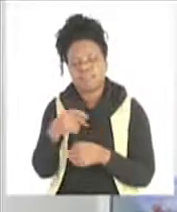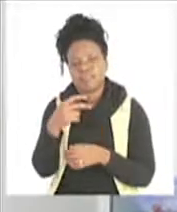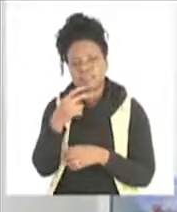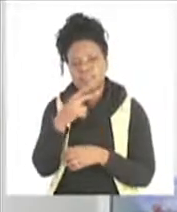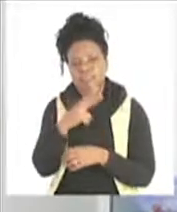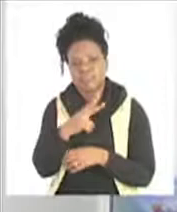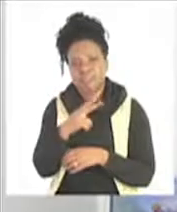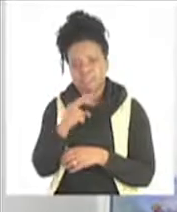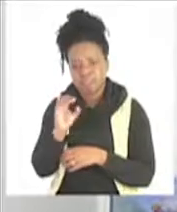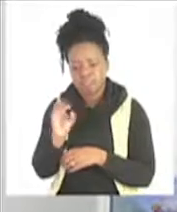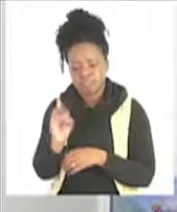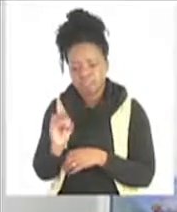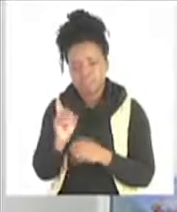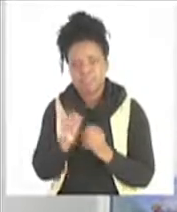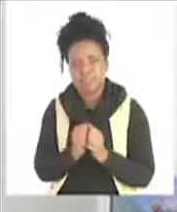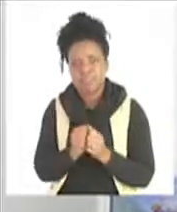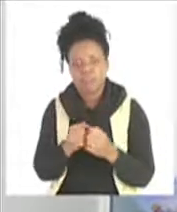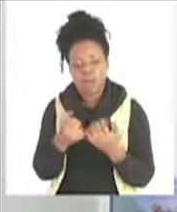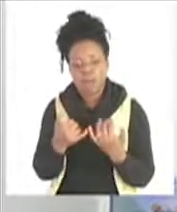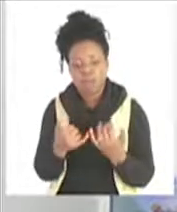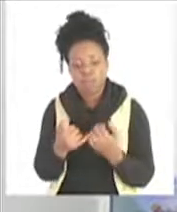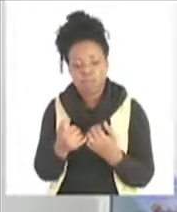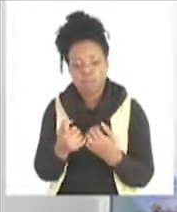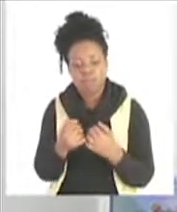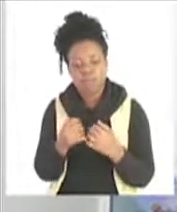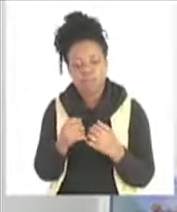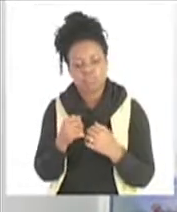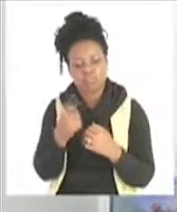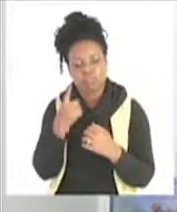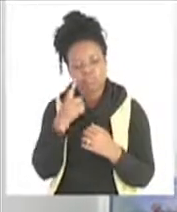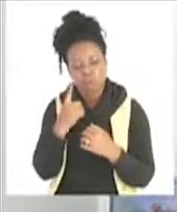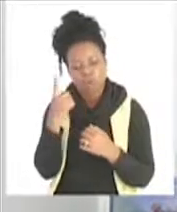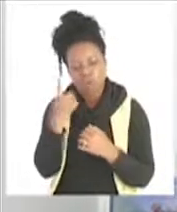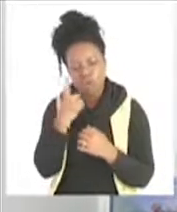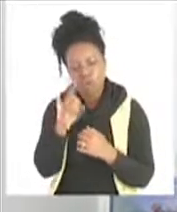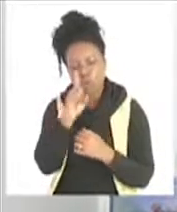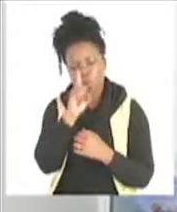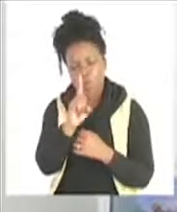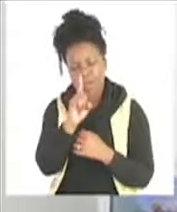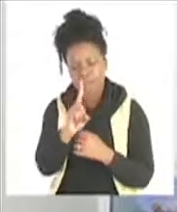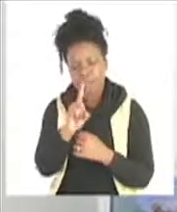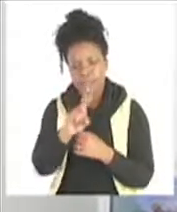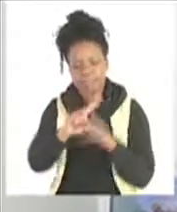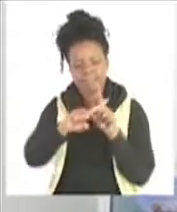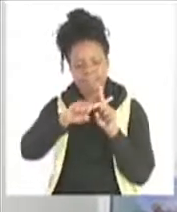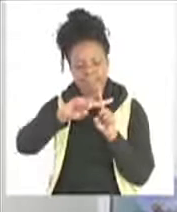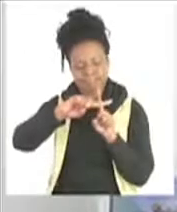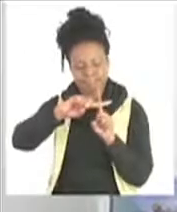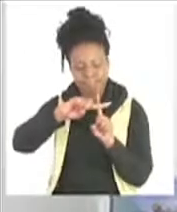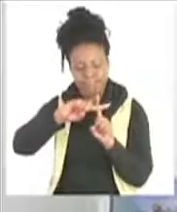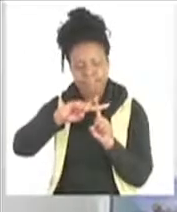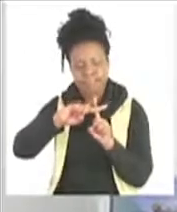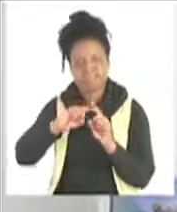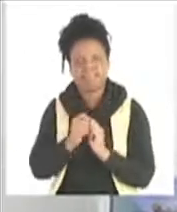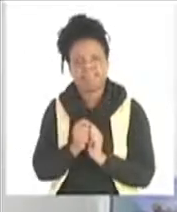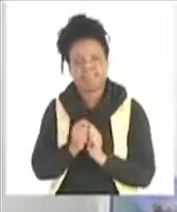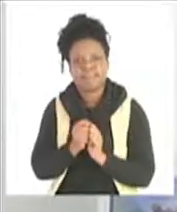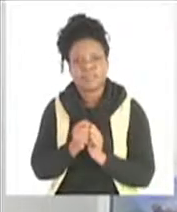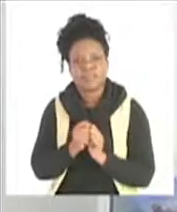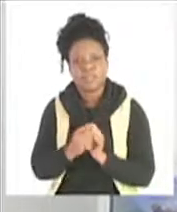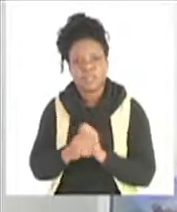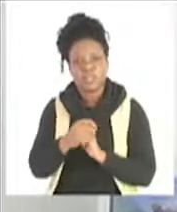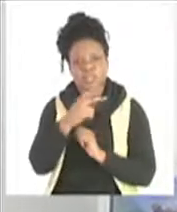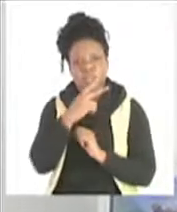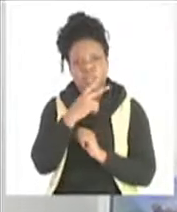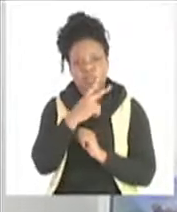20. And now I'm left with my addition sum. And now